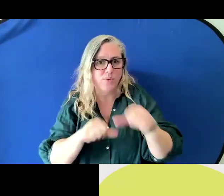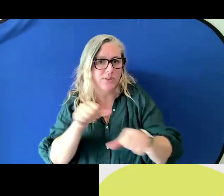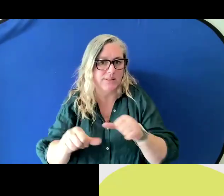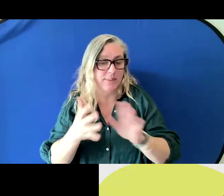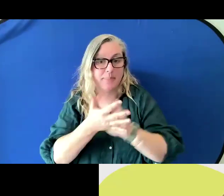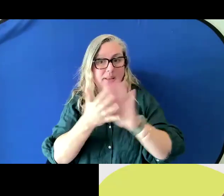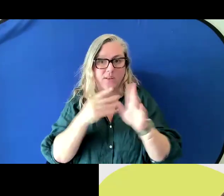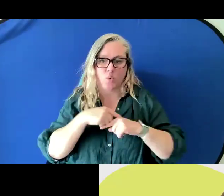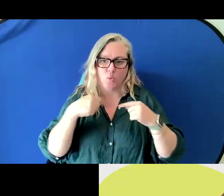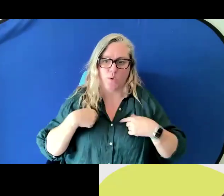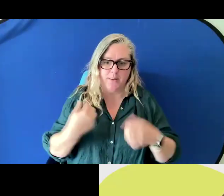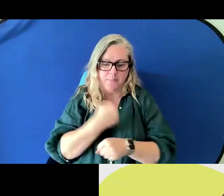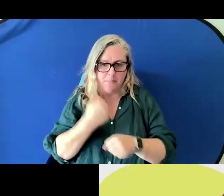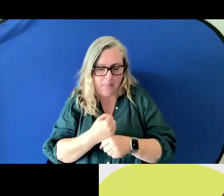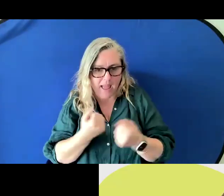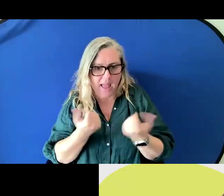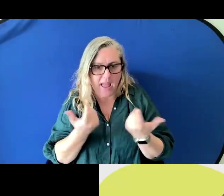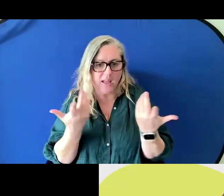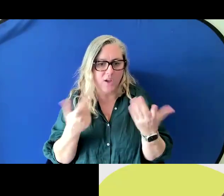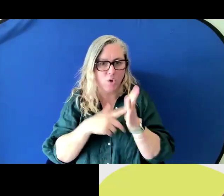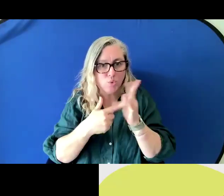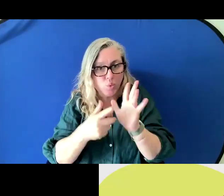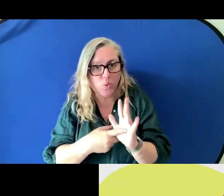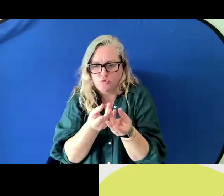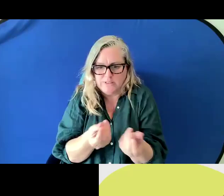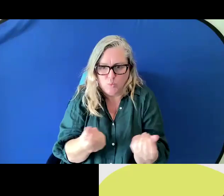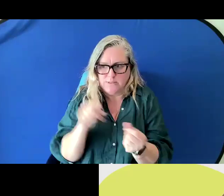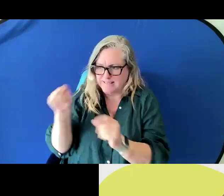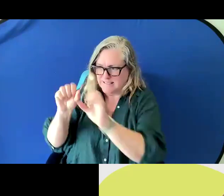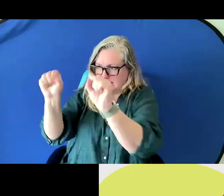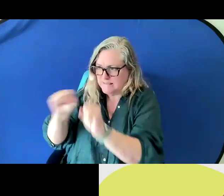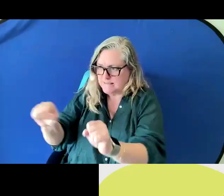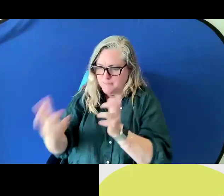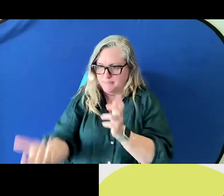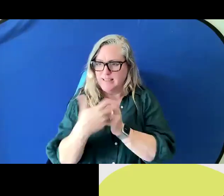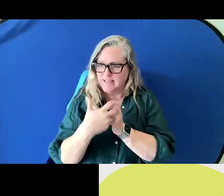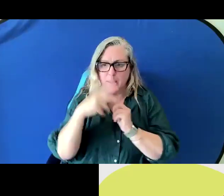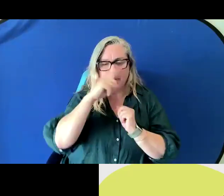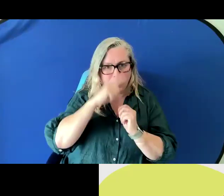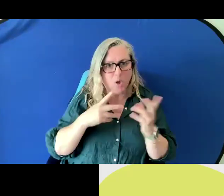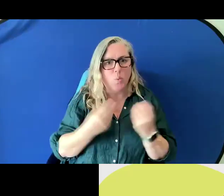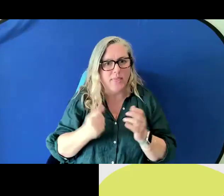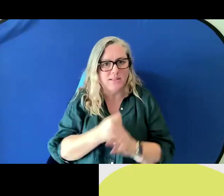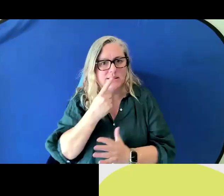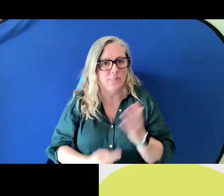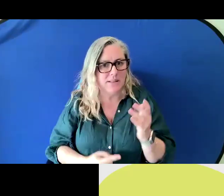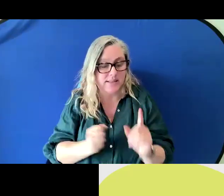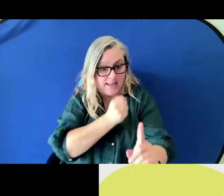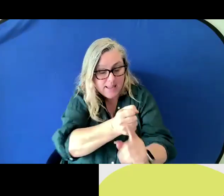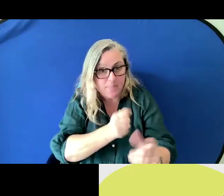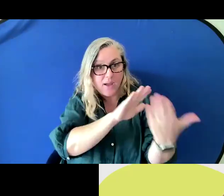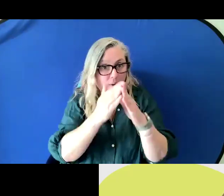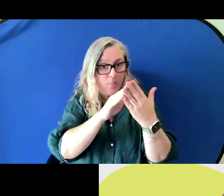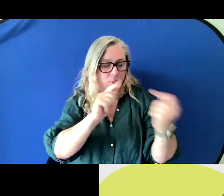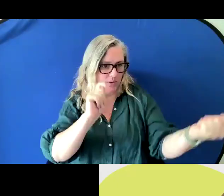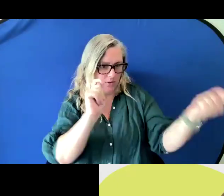up creating tools, resources, and systems that actually make sense, are fit for purpose, and make a difference in the